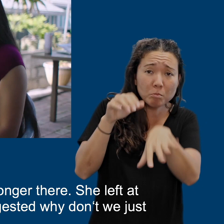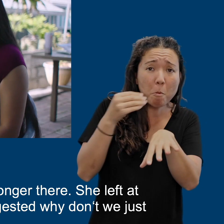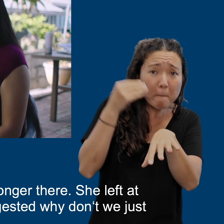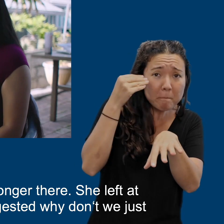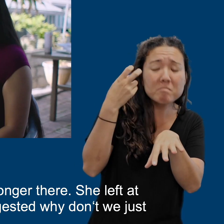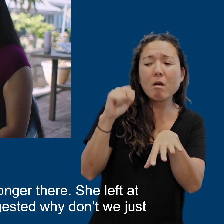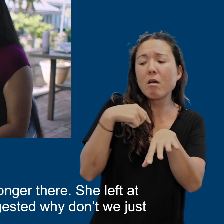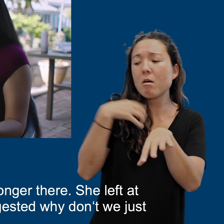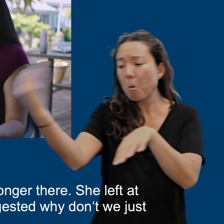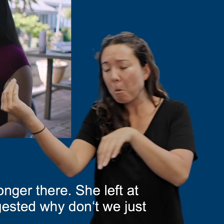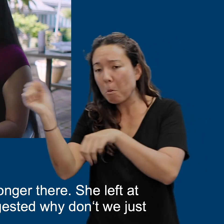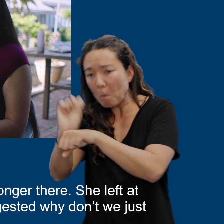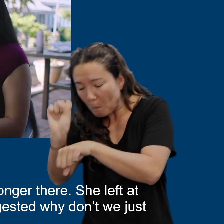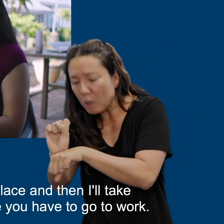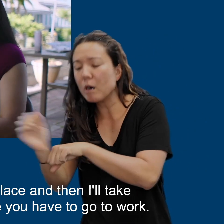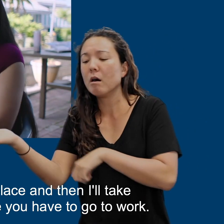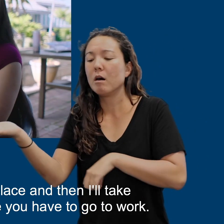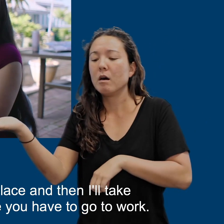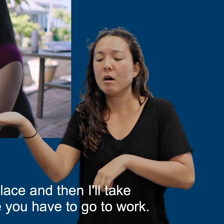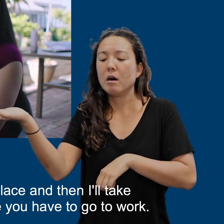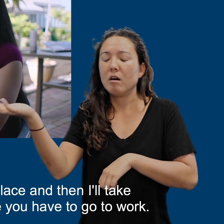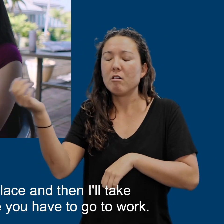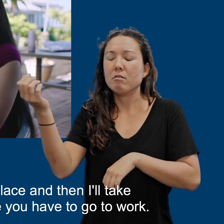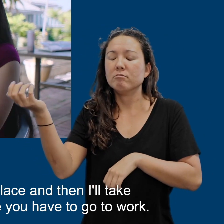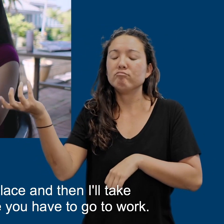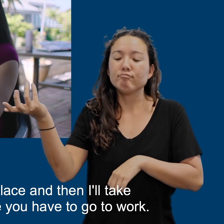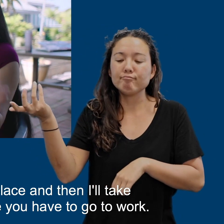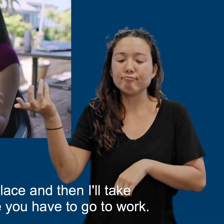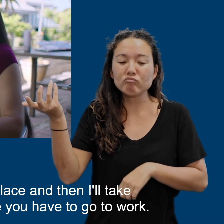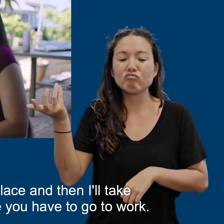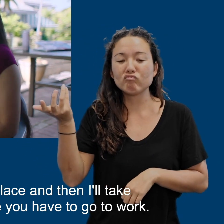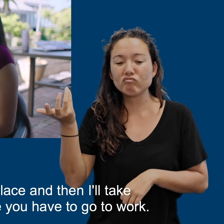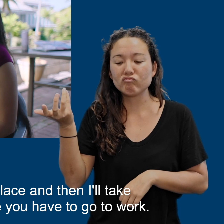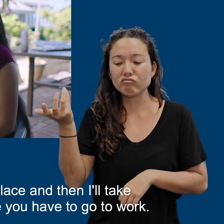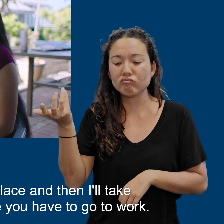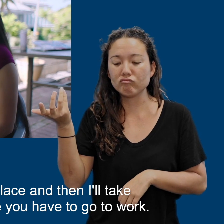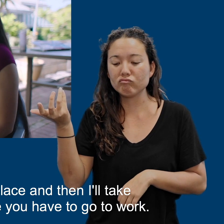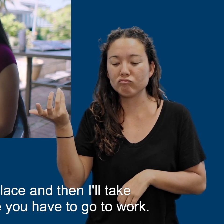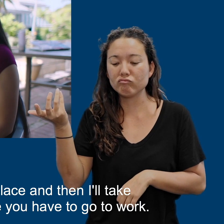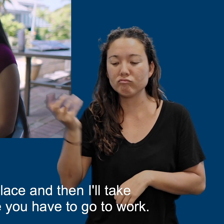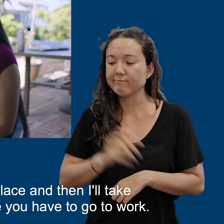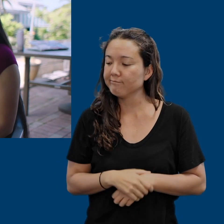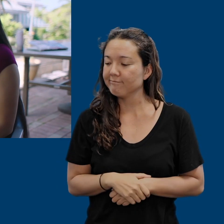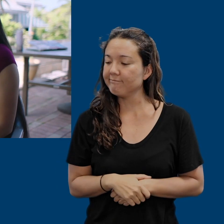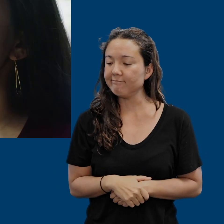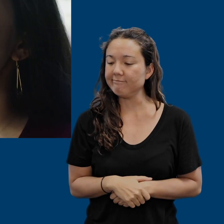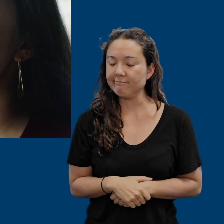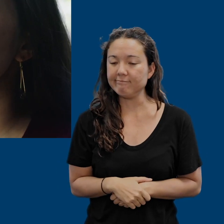point. He had suggested, why don't we just rest it off here at my place, and then I'll take you in the morning before you have to go to